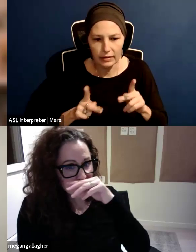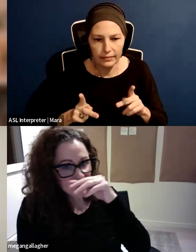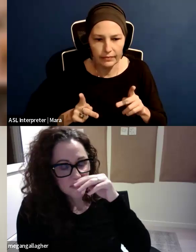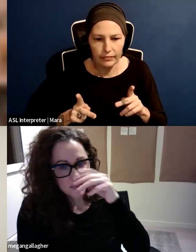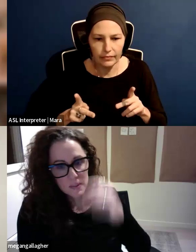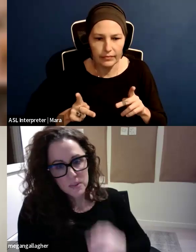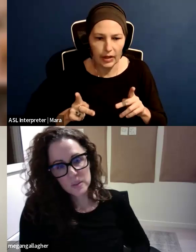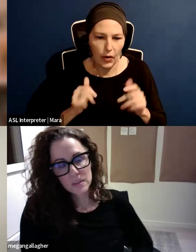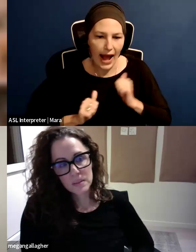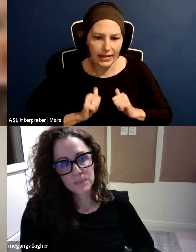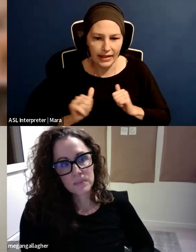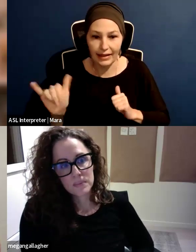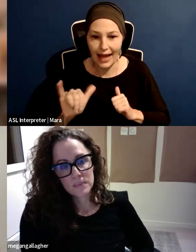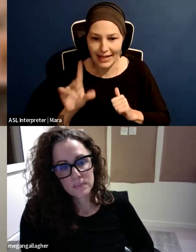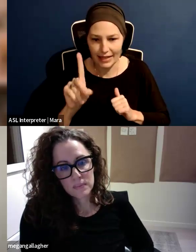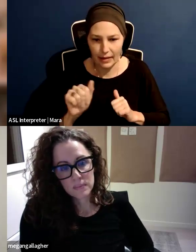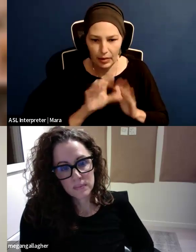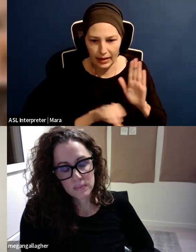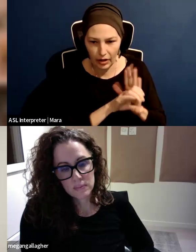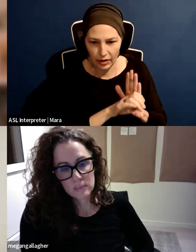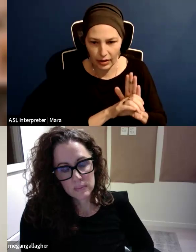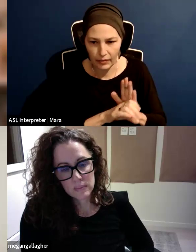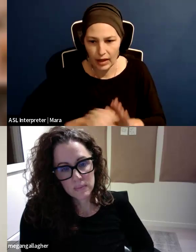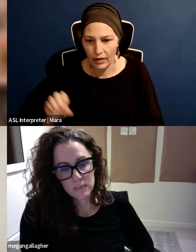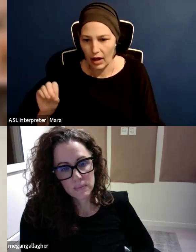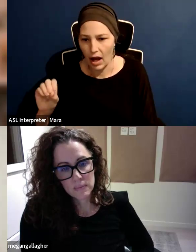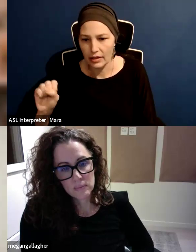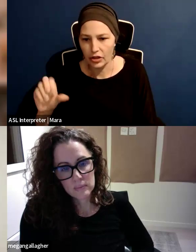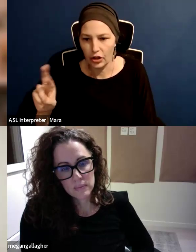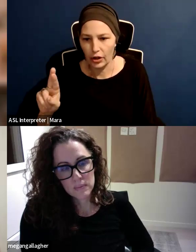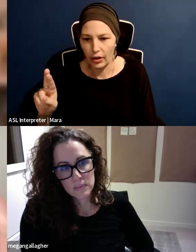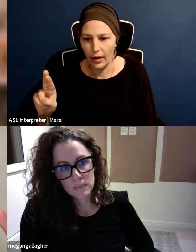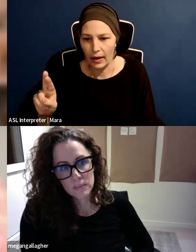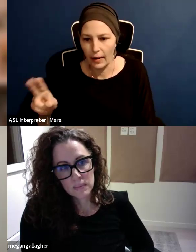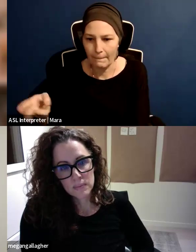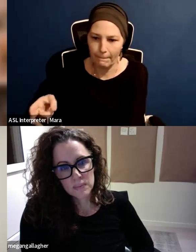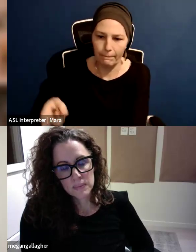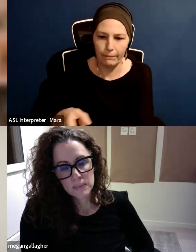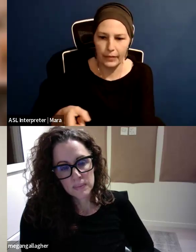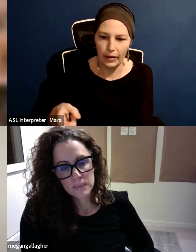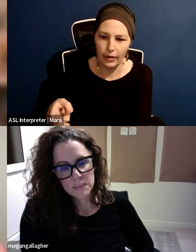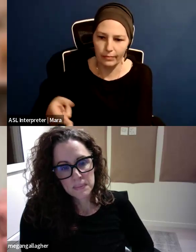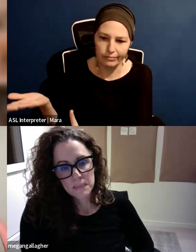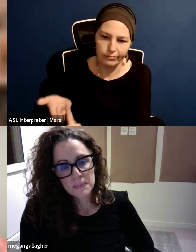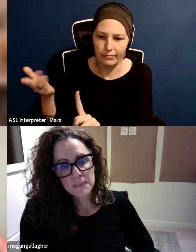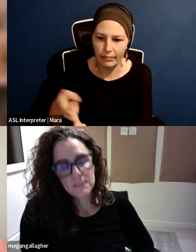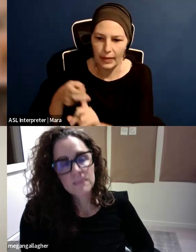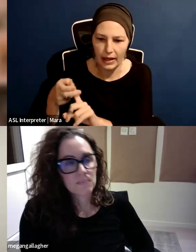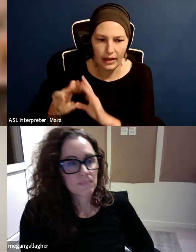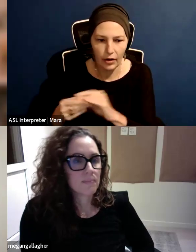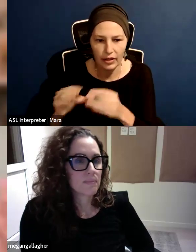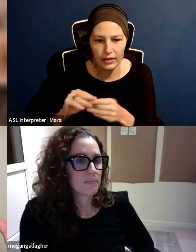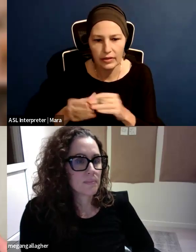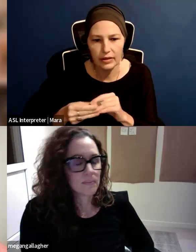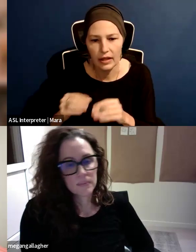thing where it's looking at disability from an abled lens where an abled person goes oh, to become disabled is the worst thing that could happen to